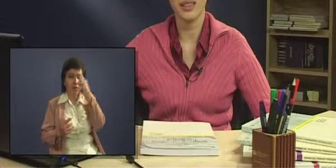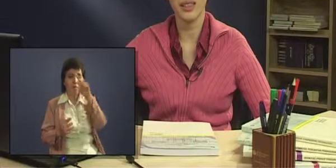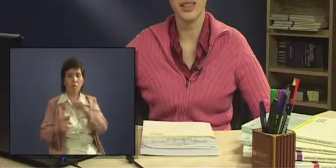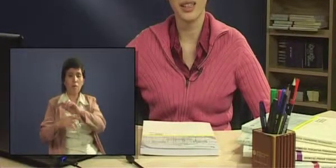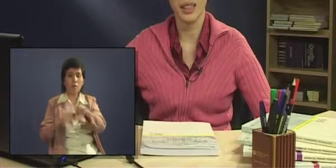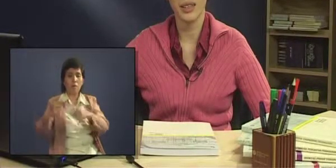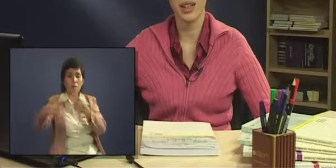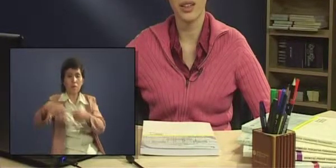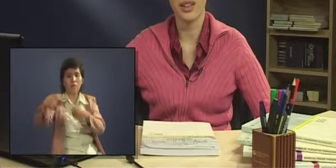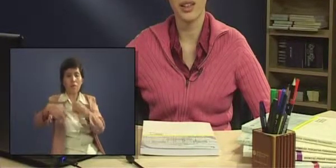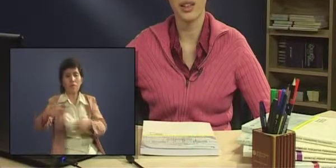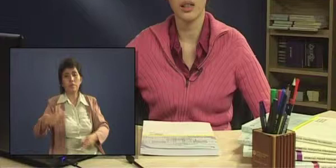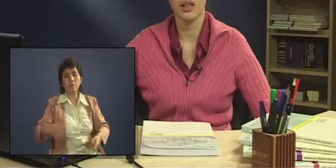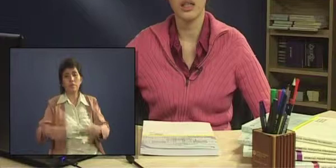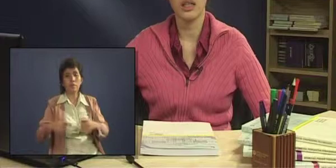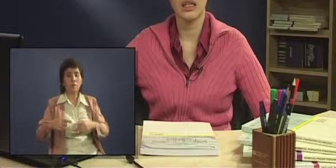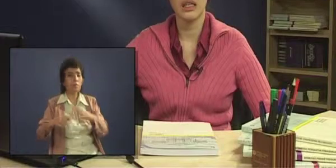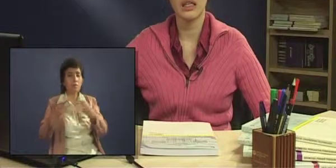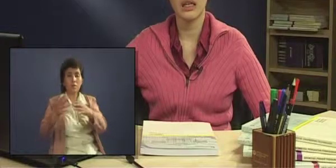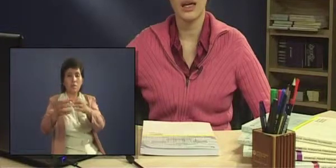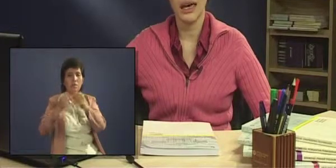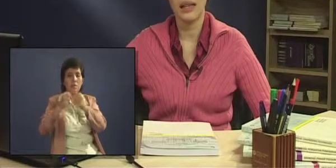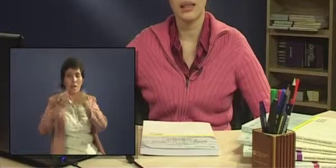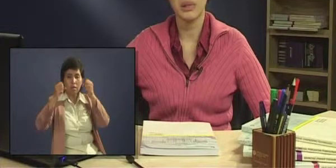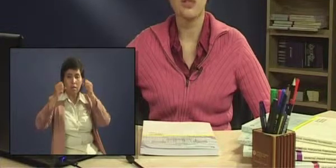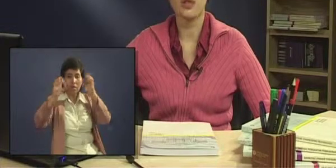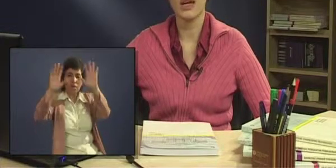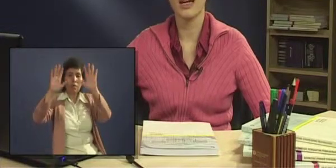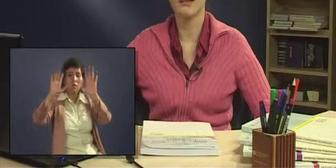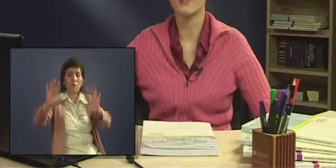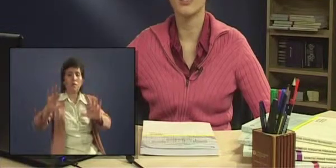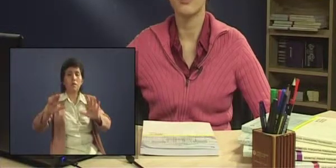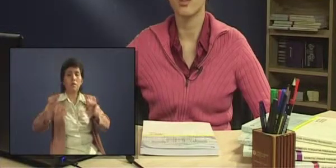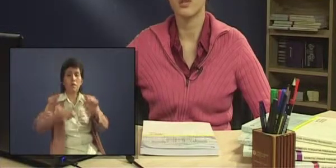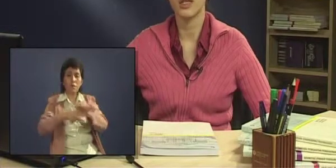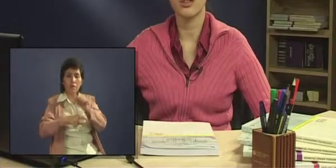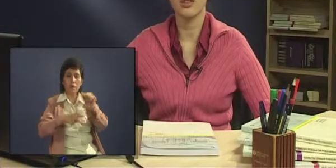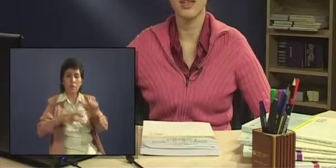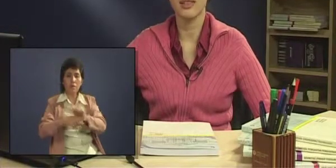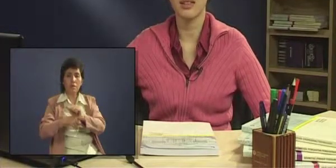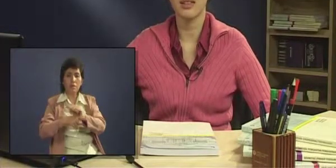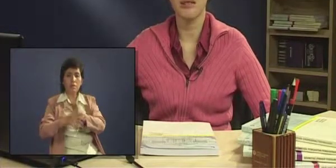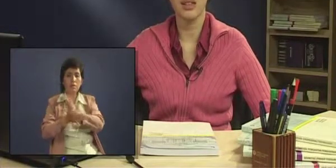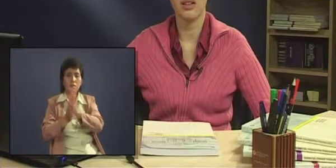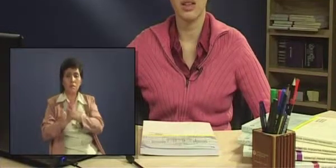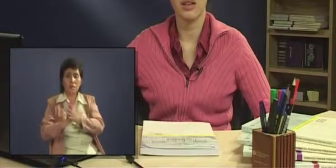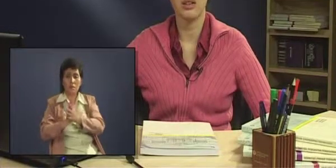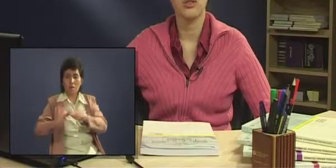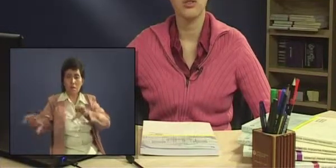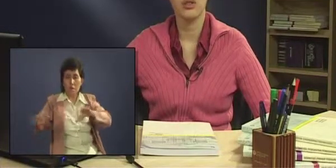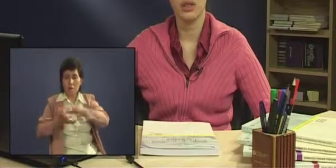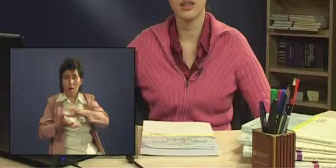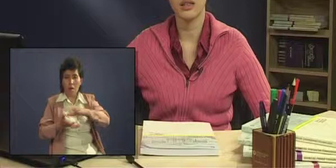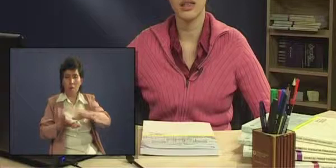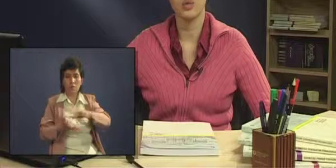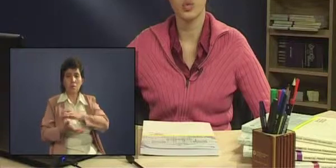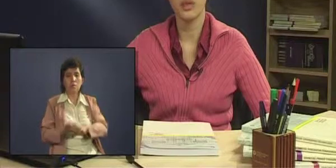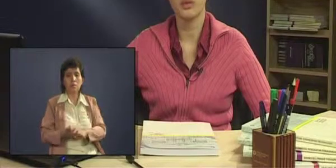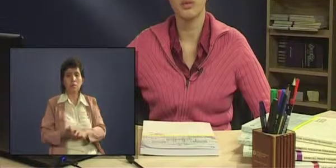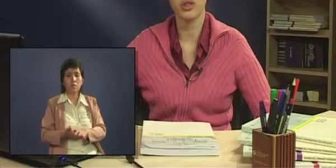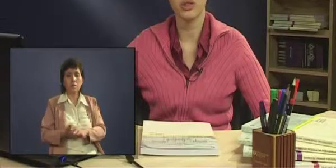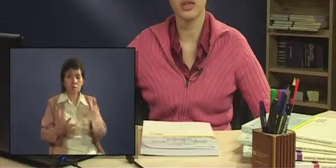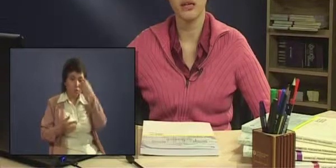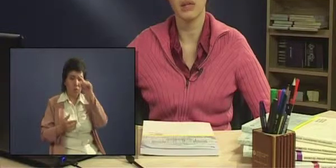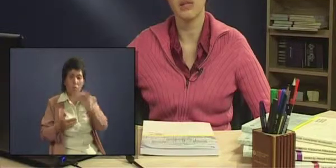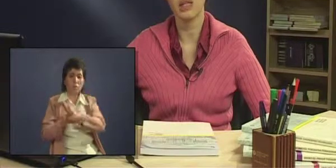It's scary, okay? He has been trained up to be aggressive, okay? So that he can